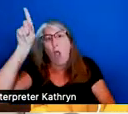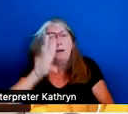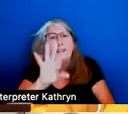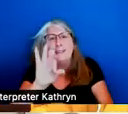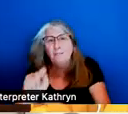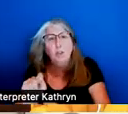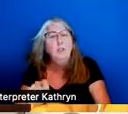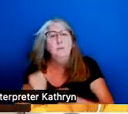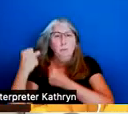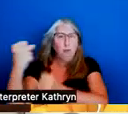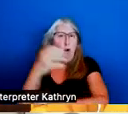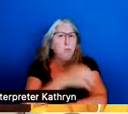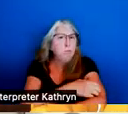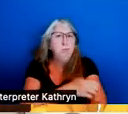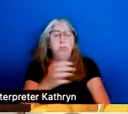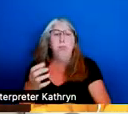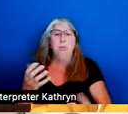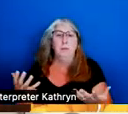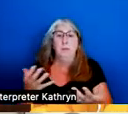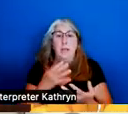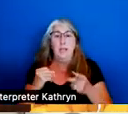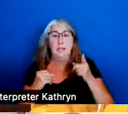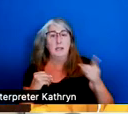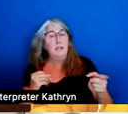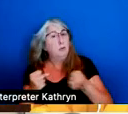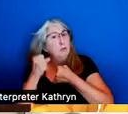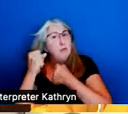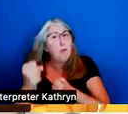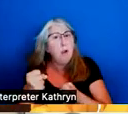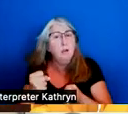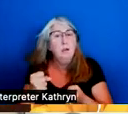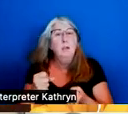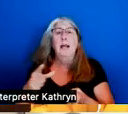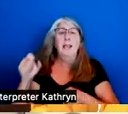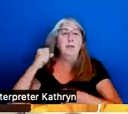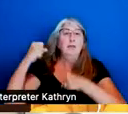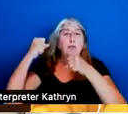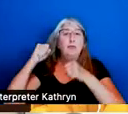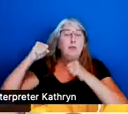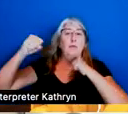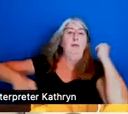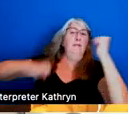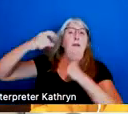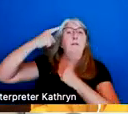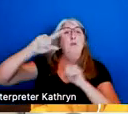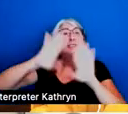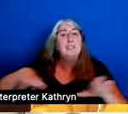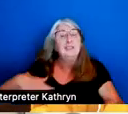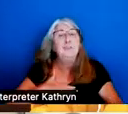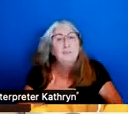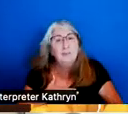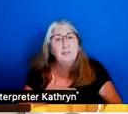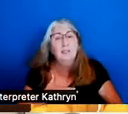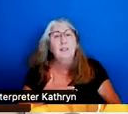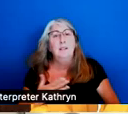muscular, and he was very strong that I have to fight back for my kids. So I was like,